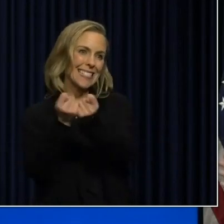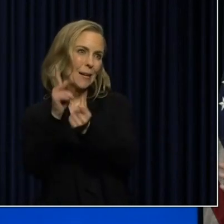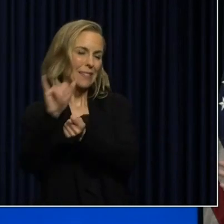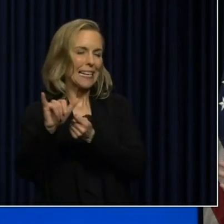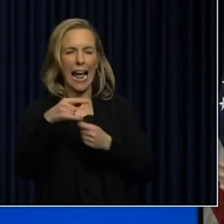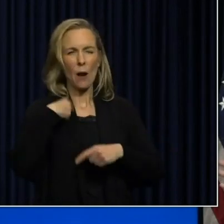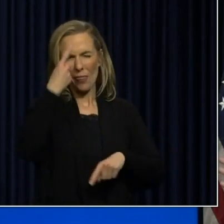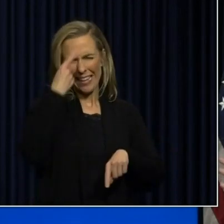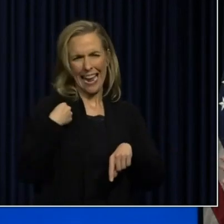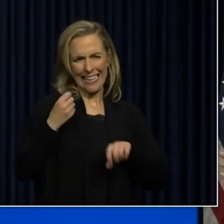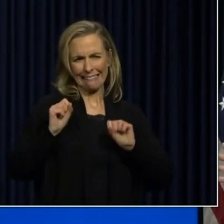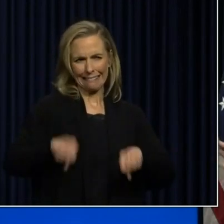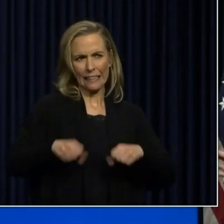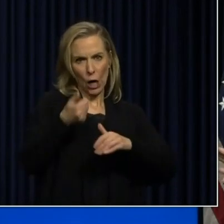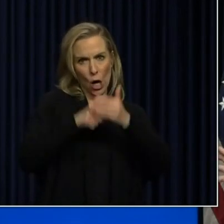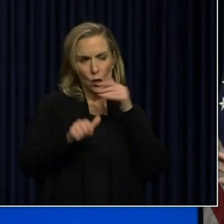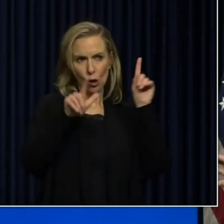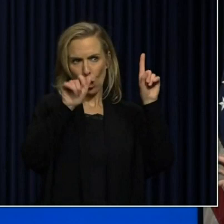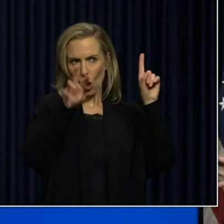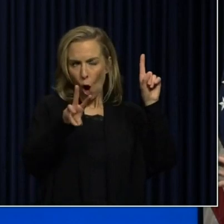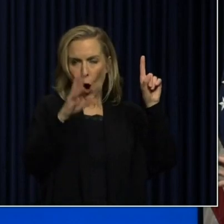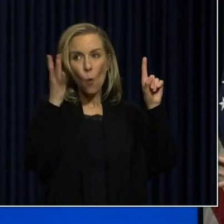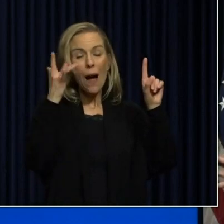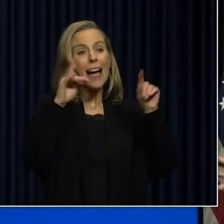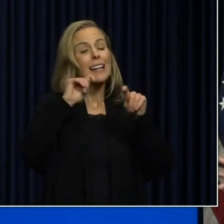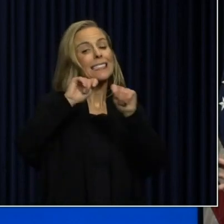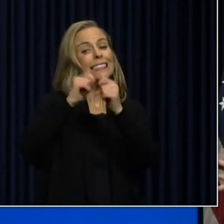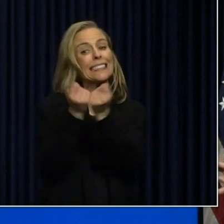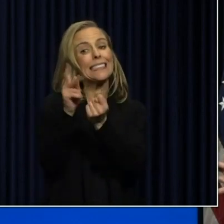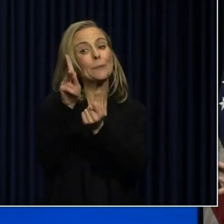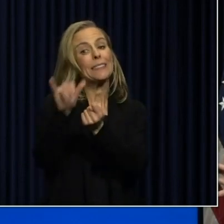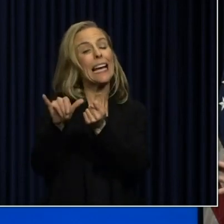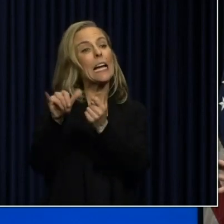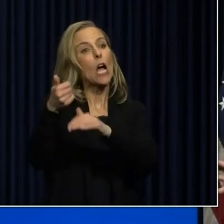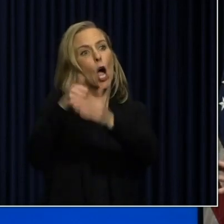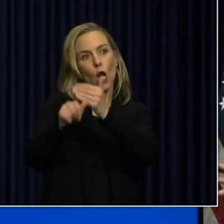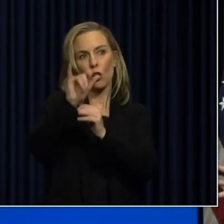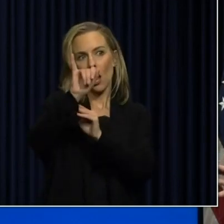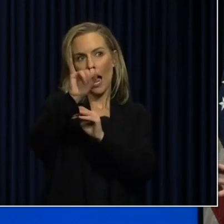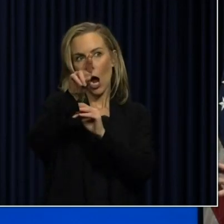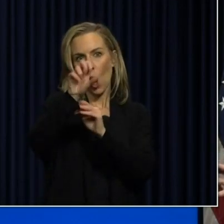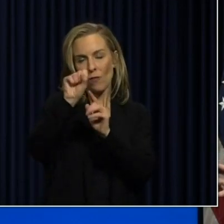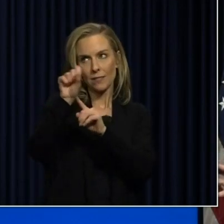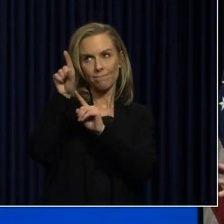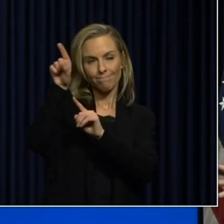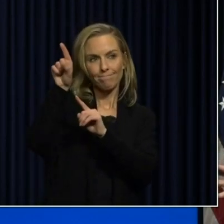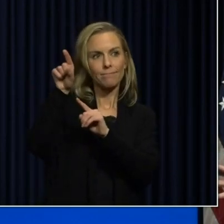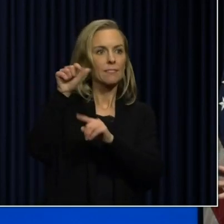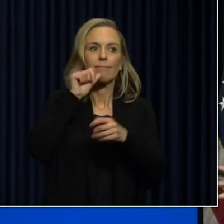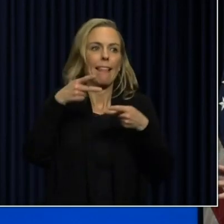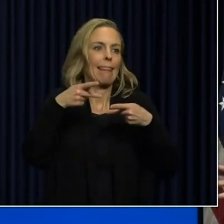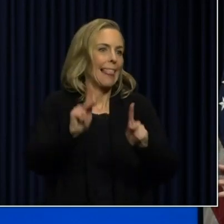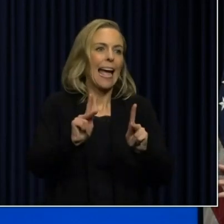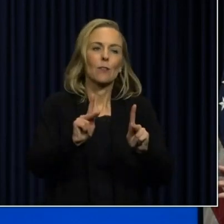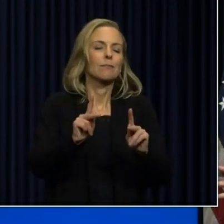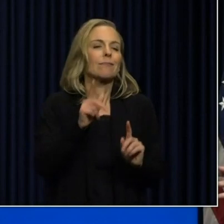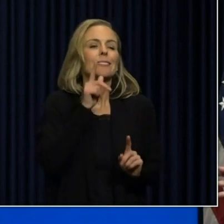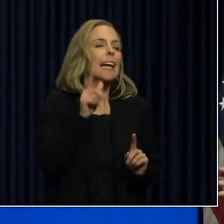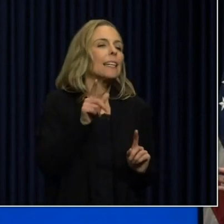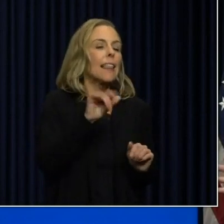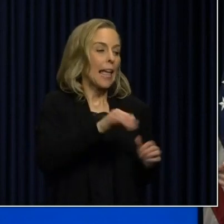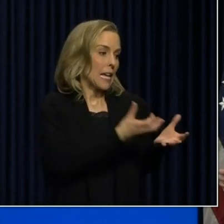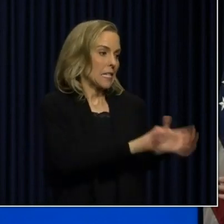the law, because Team Kentucky, how it's classified under the IRS, doesn't allow that. It's not just